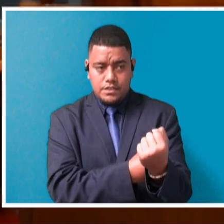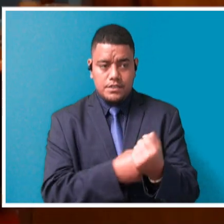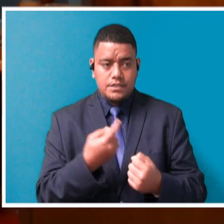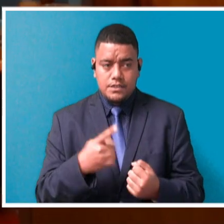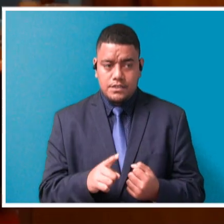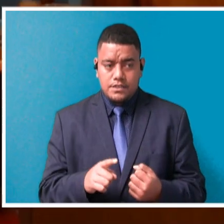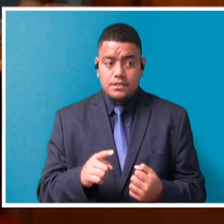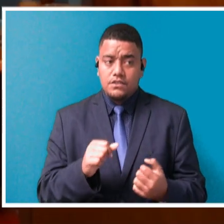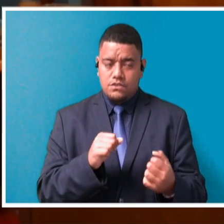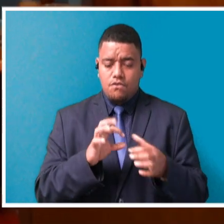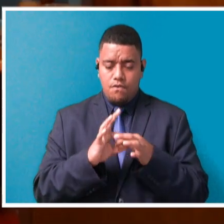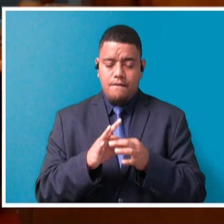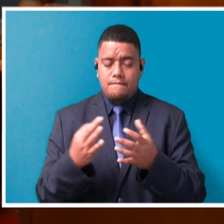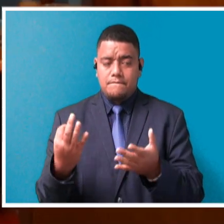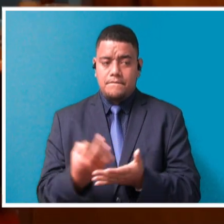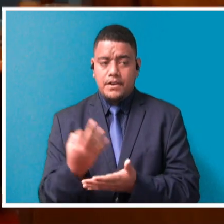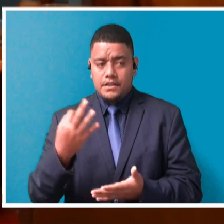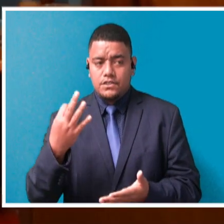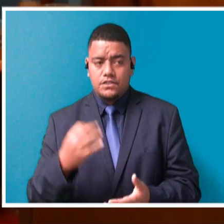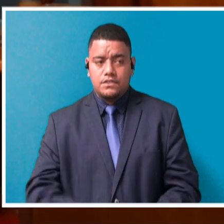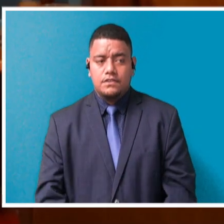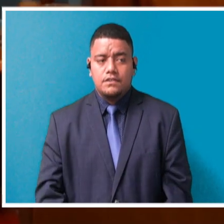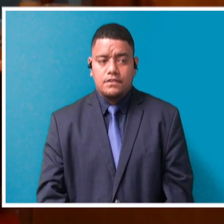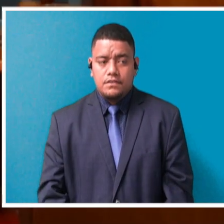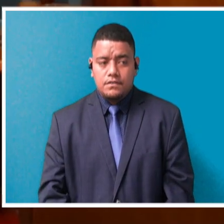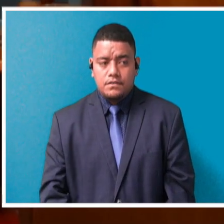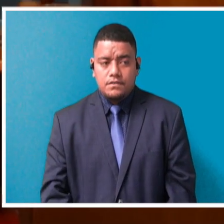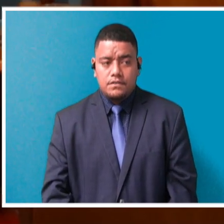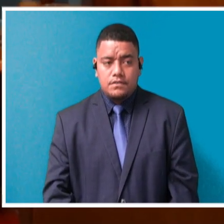that strengthen its own financial sustainability.